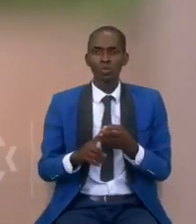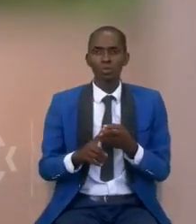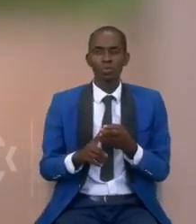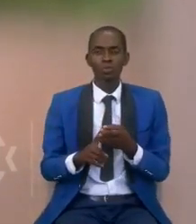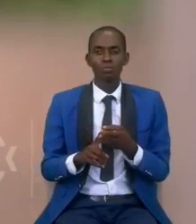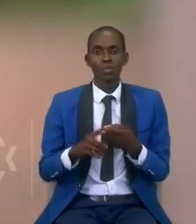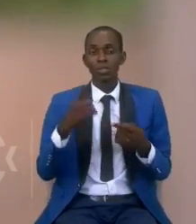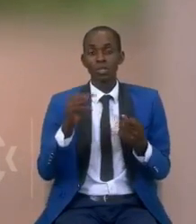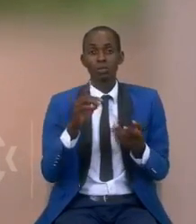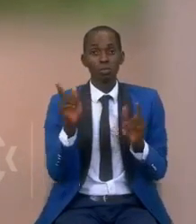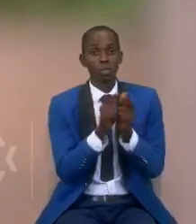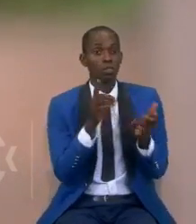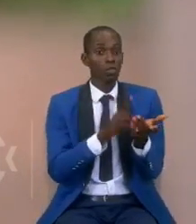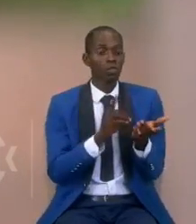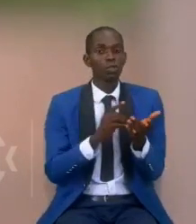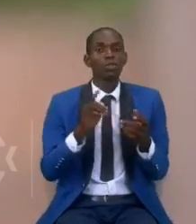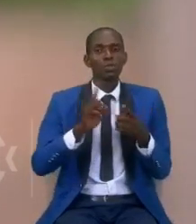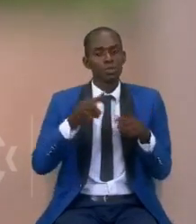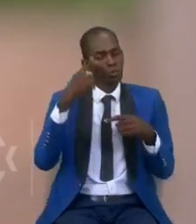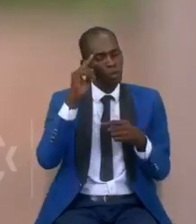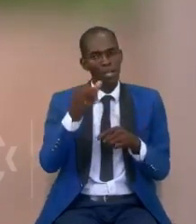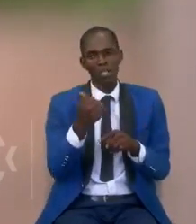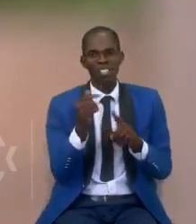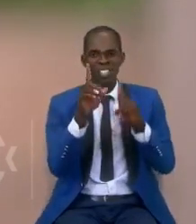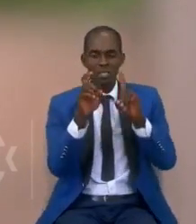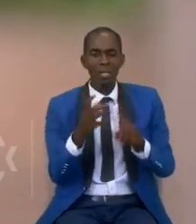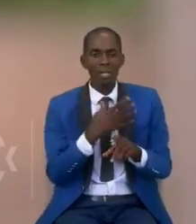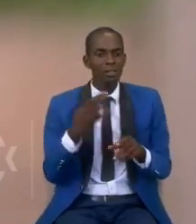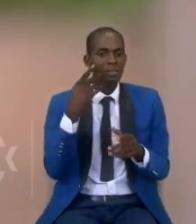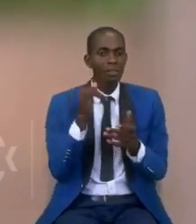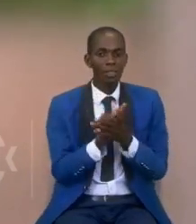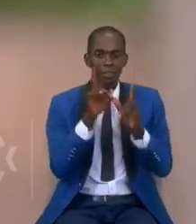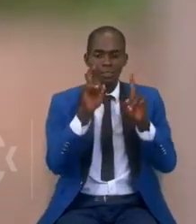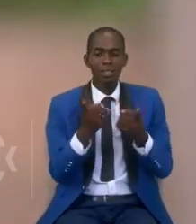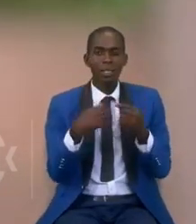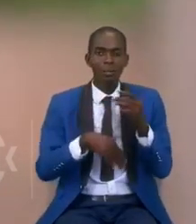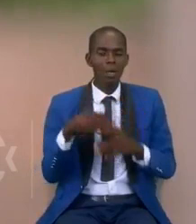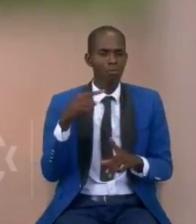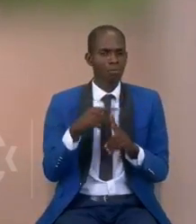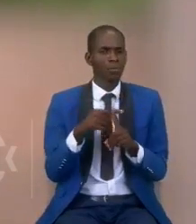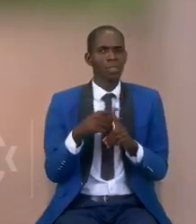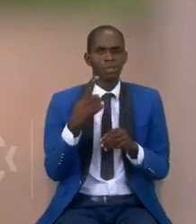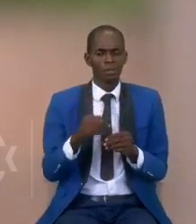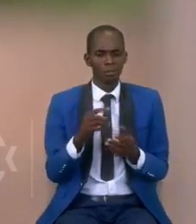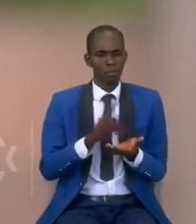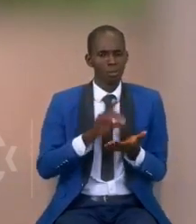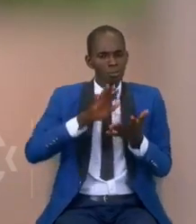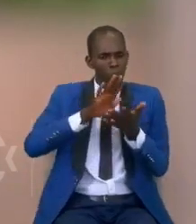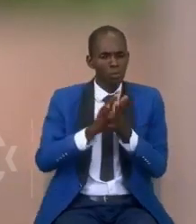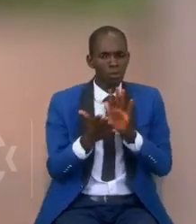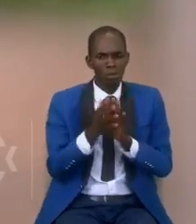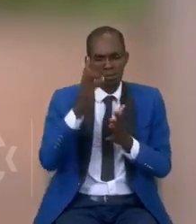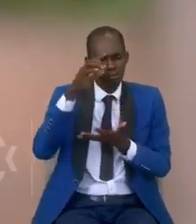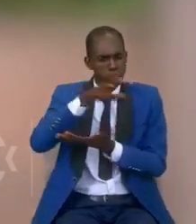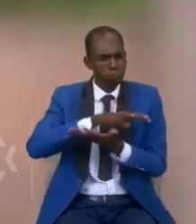again. The doctor was confused. How come? So at the end of everything,